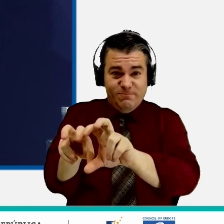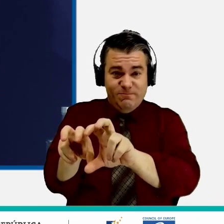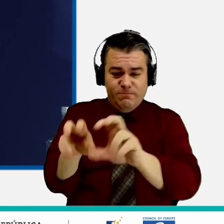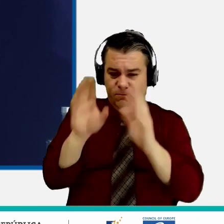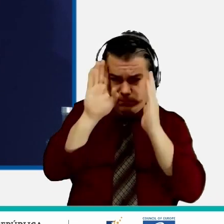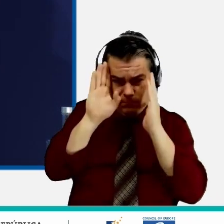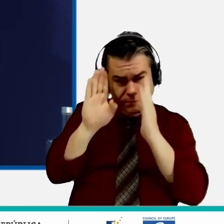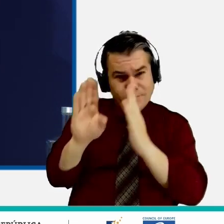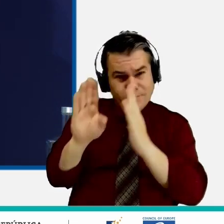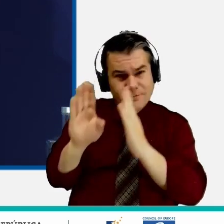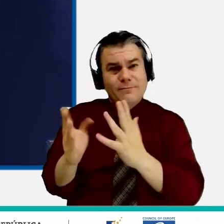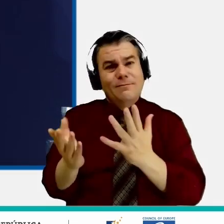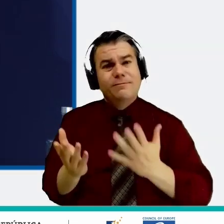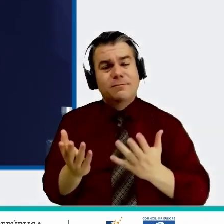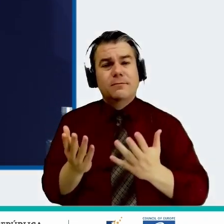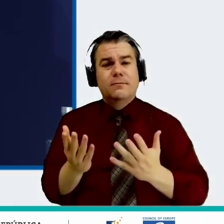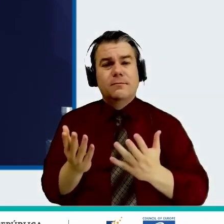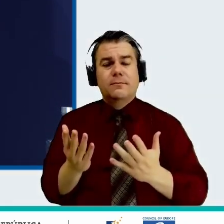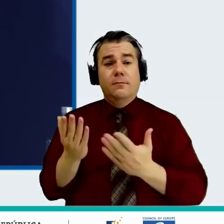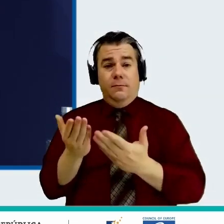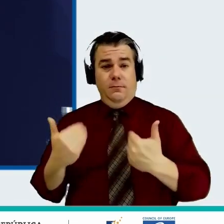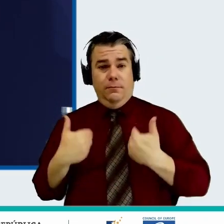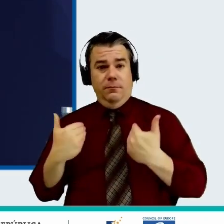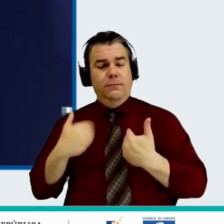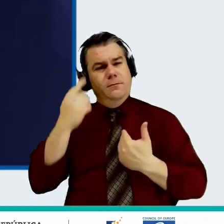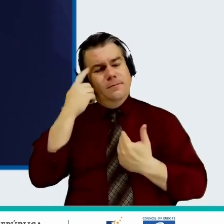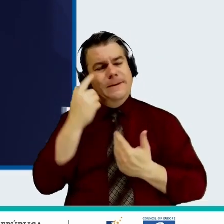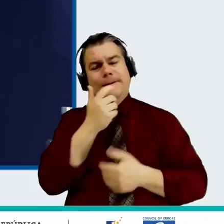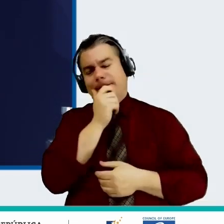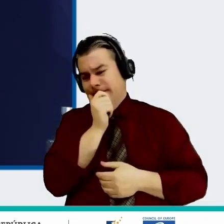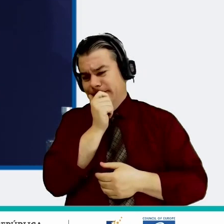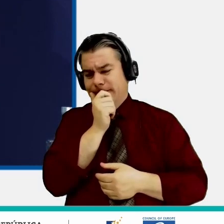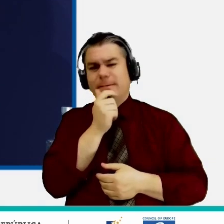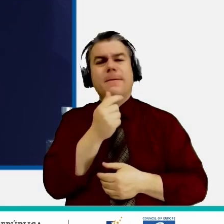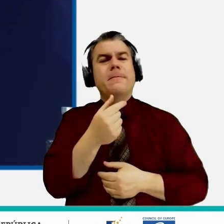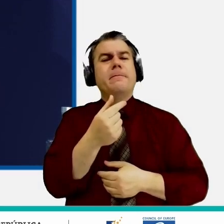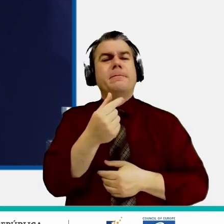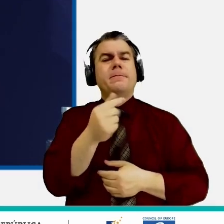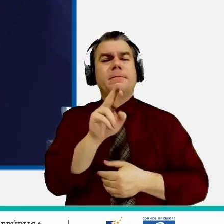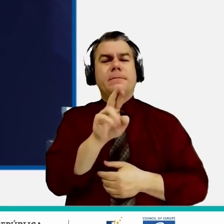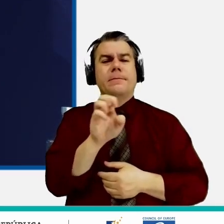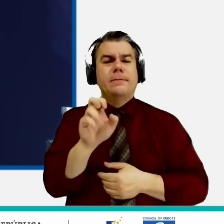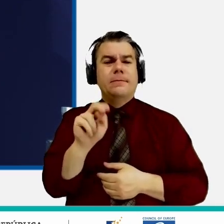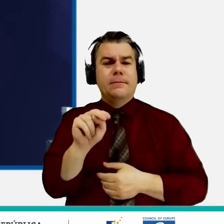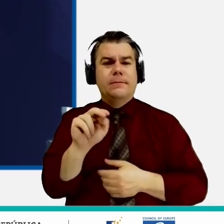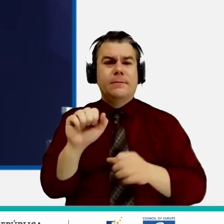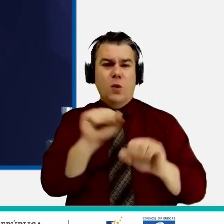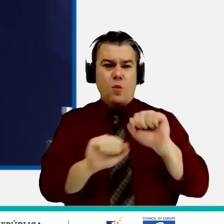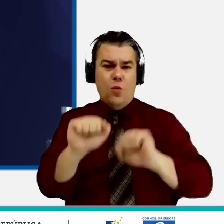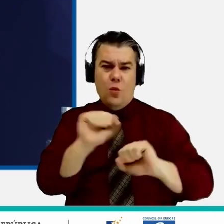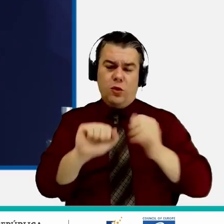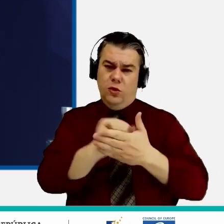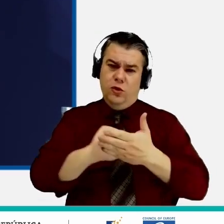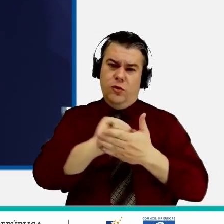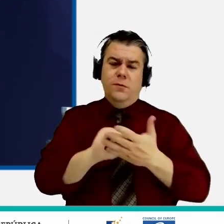of the main concerns of my generation is greenwashing. So I really have high hopes on the EU taxonomy that brings